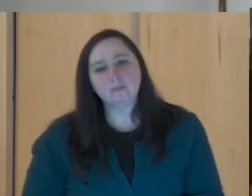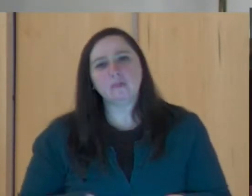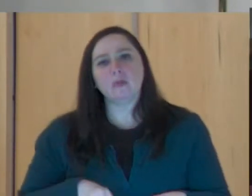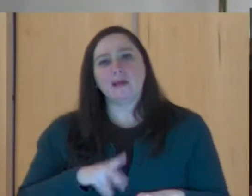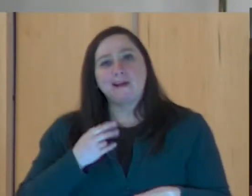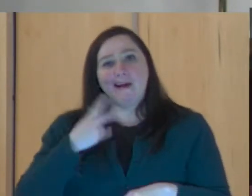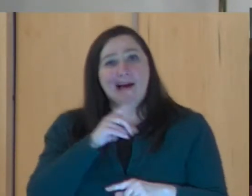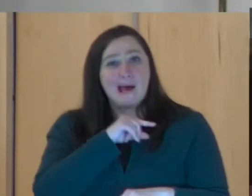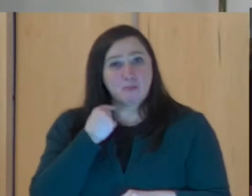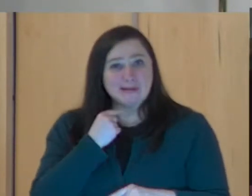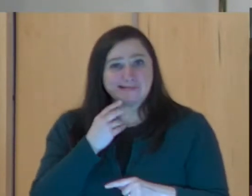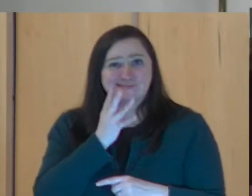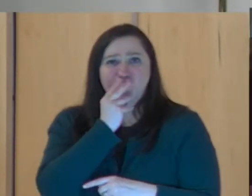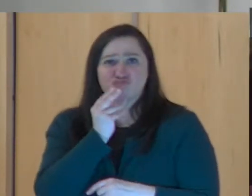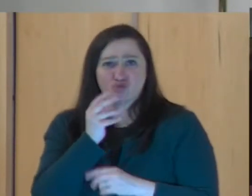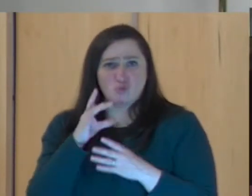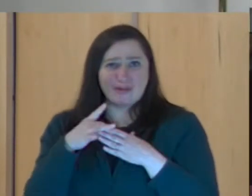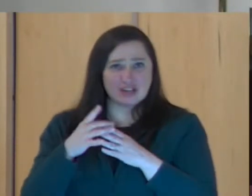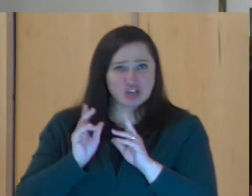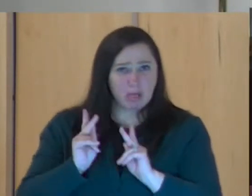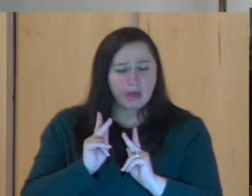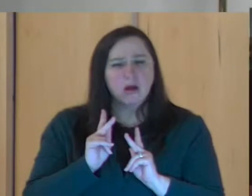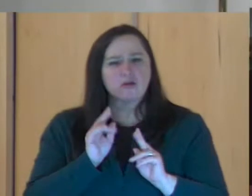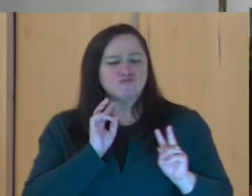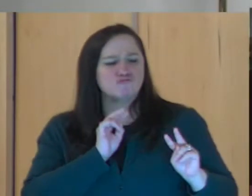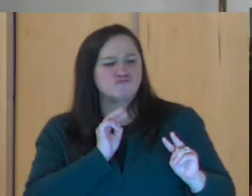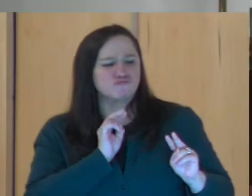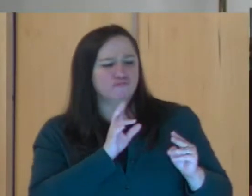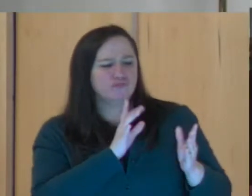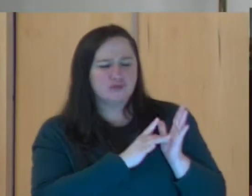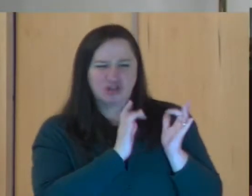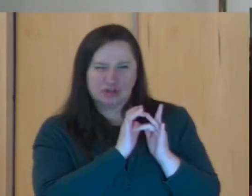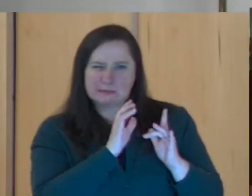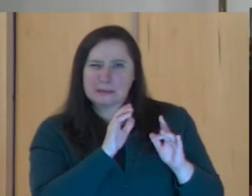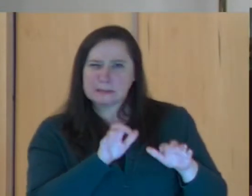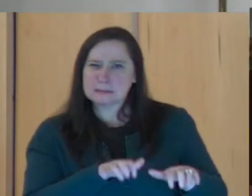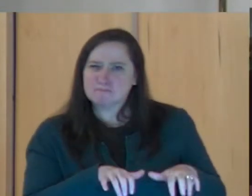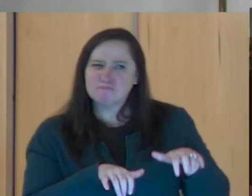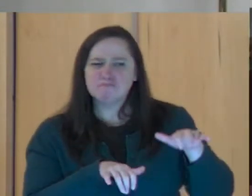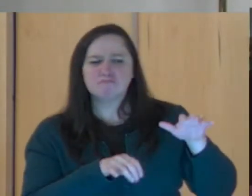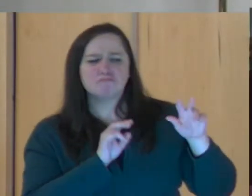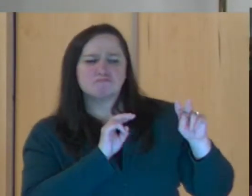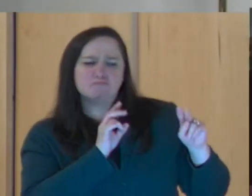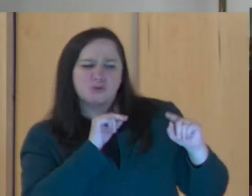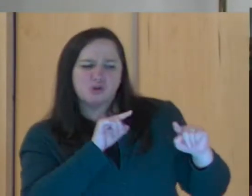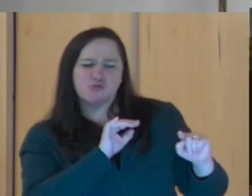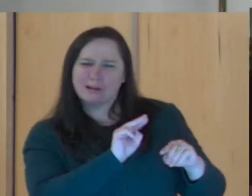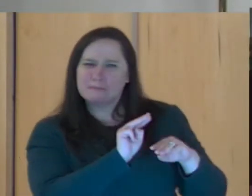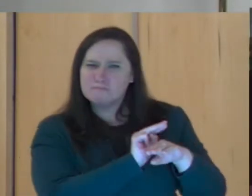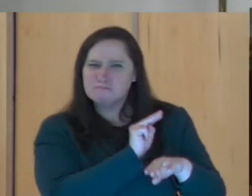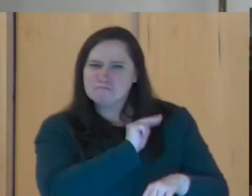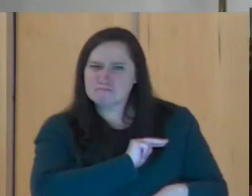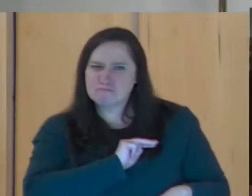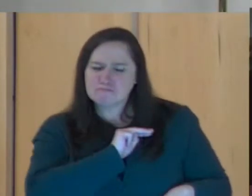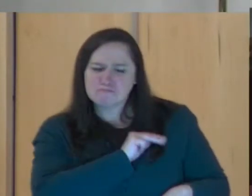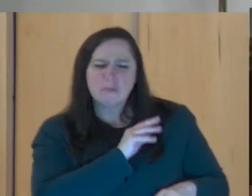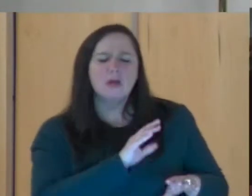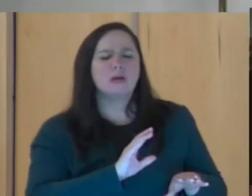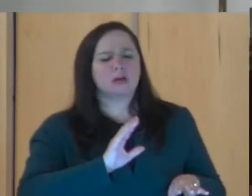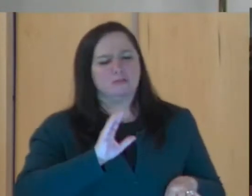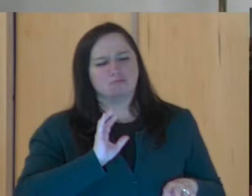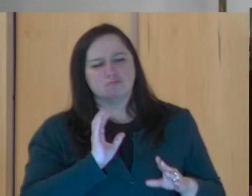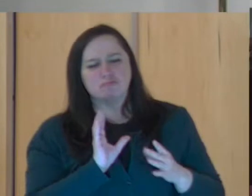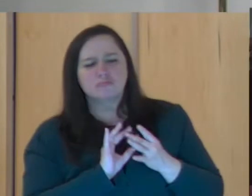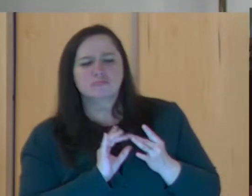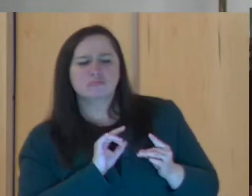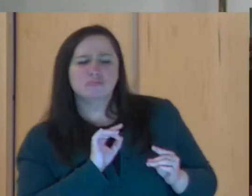Caiaphas and the Jewish leaders had been keeping an eye on Jesus throughout his ministry. And early on, there was some talk of, is this